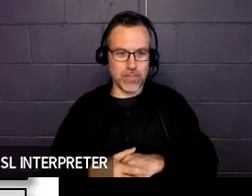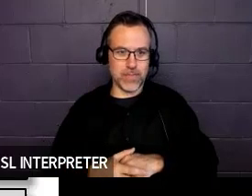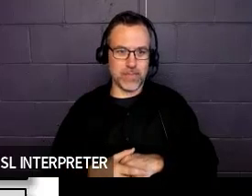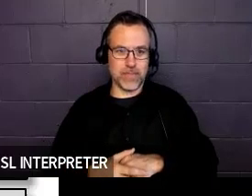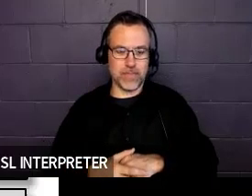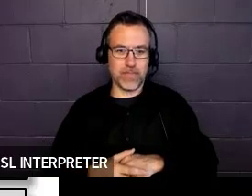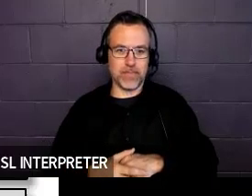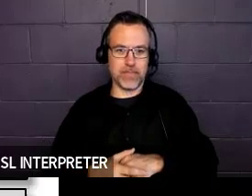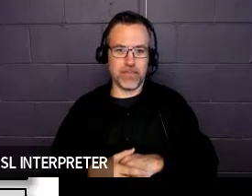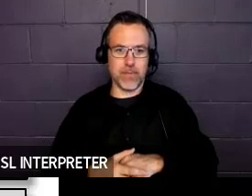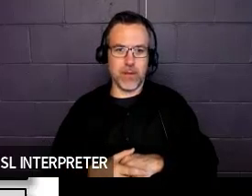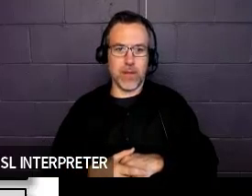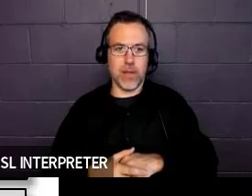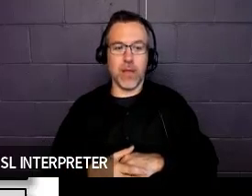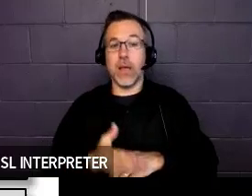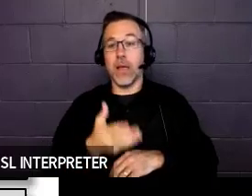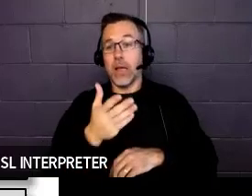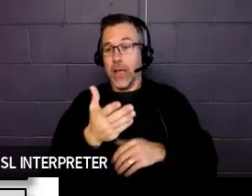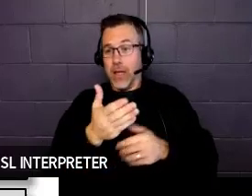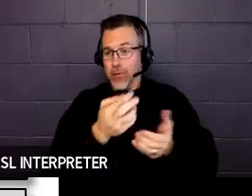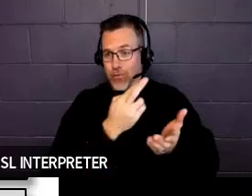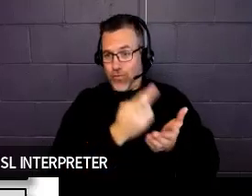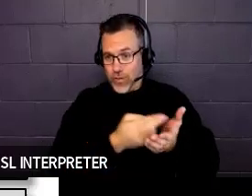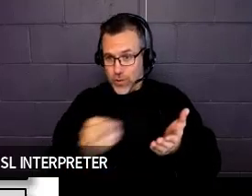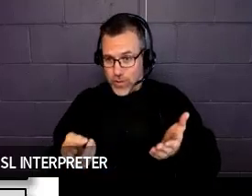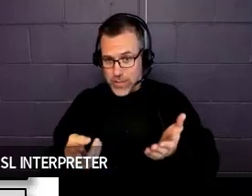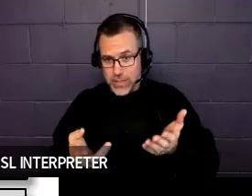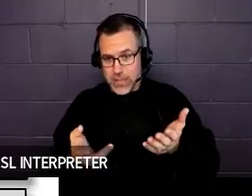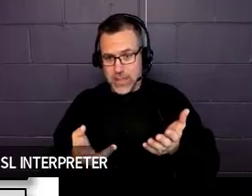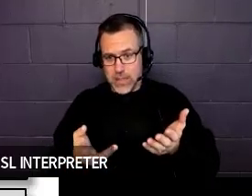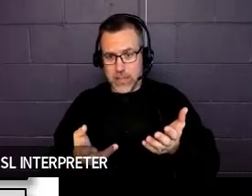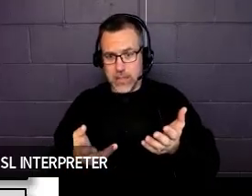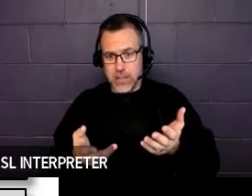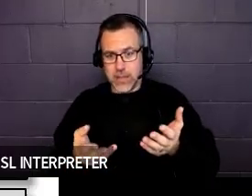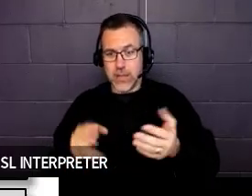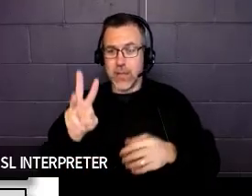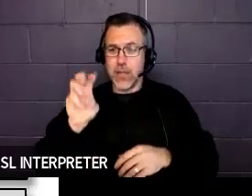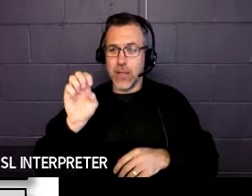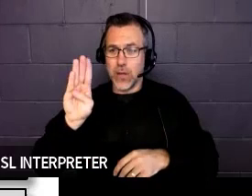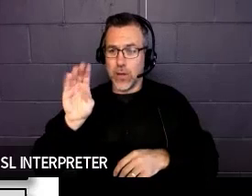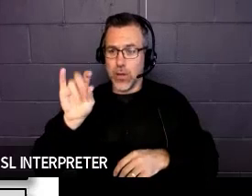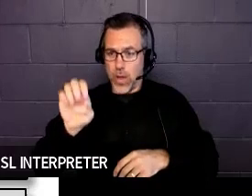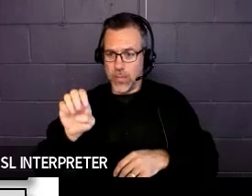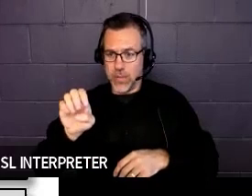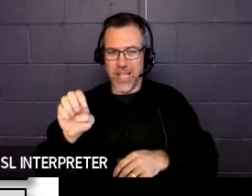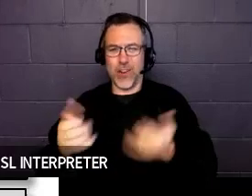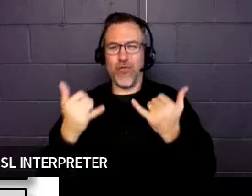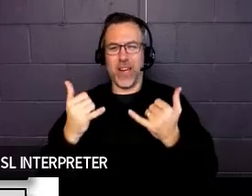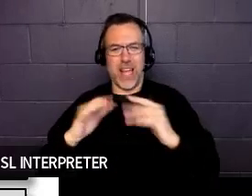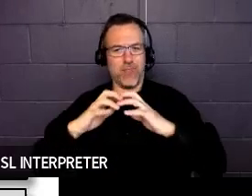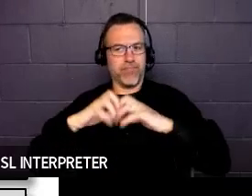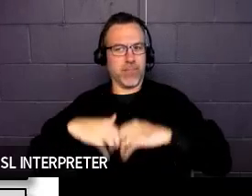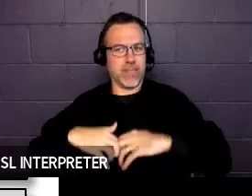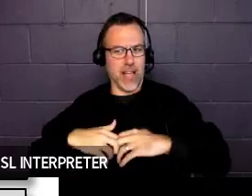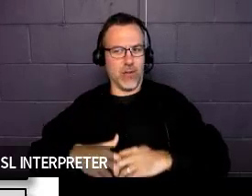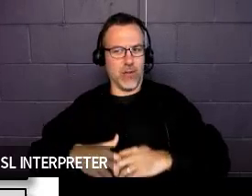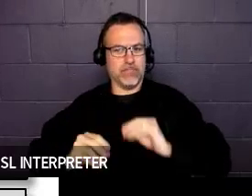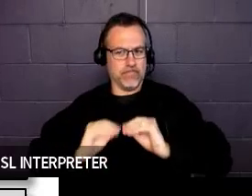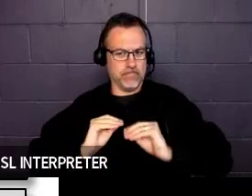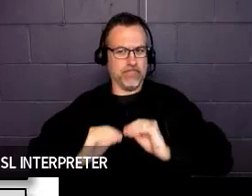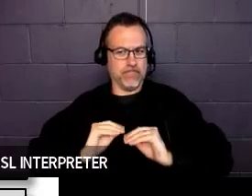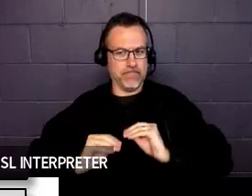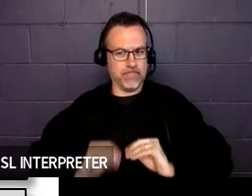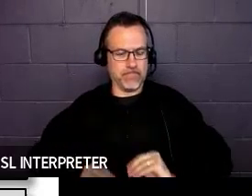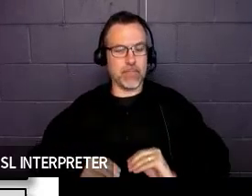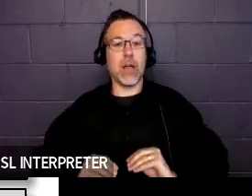All right, here are some resources. Our website is under construction right now. And so these